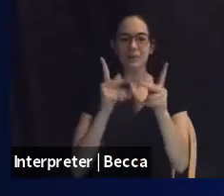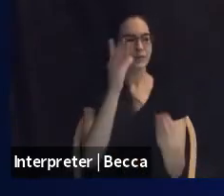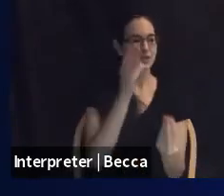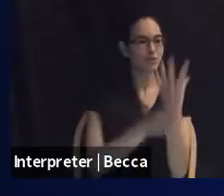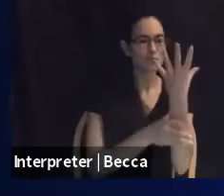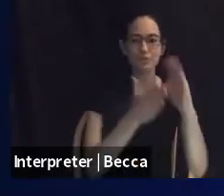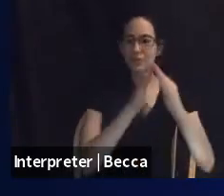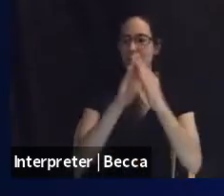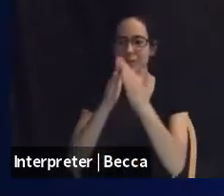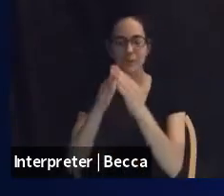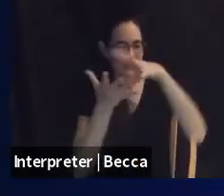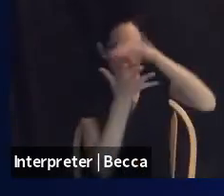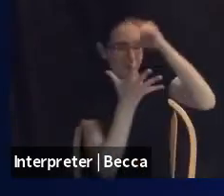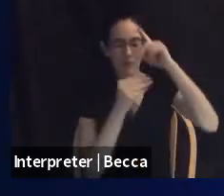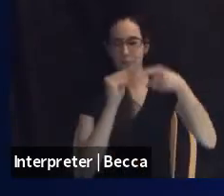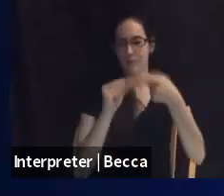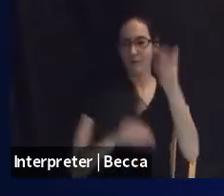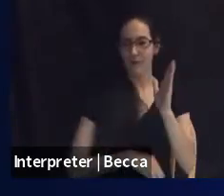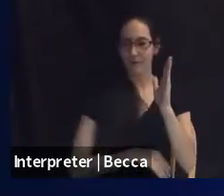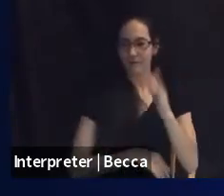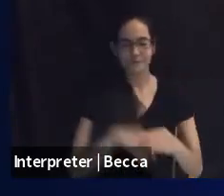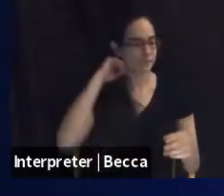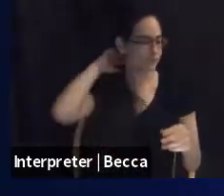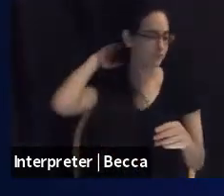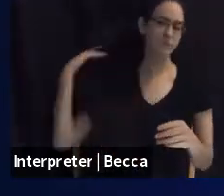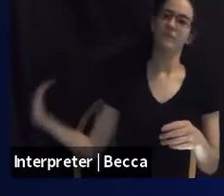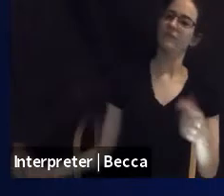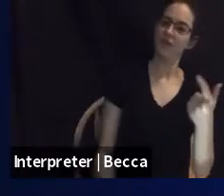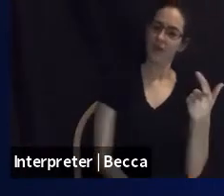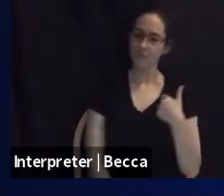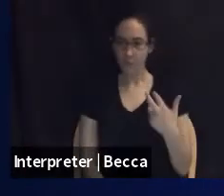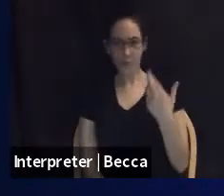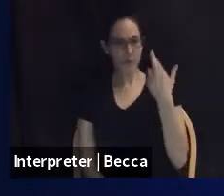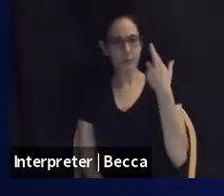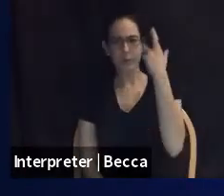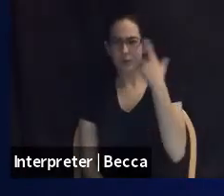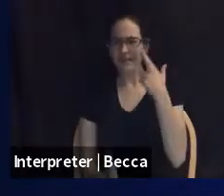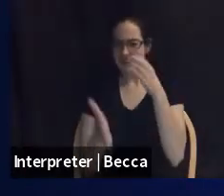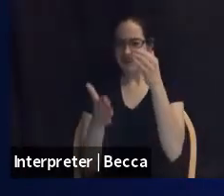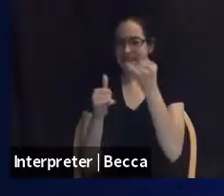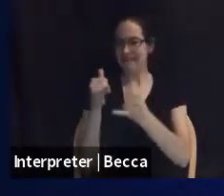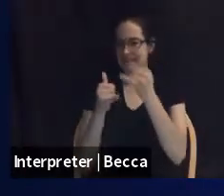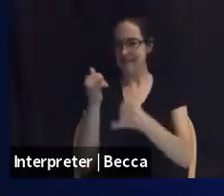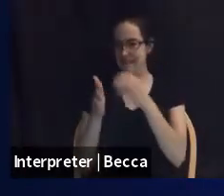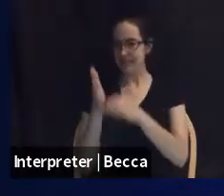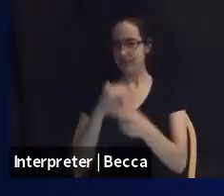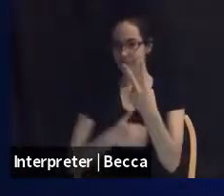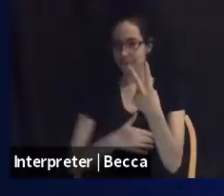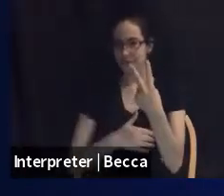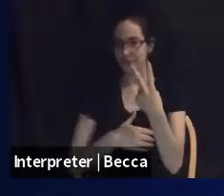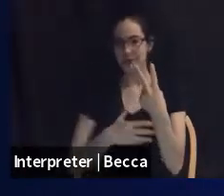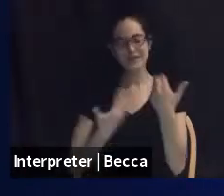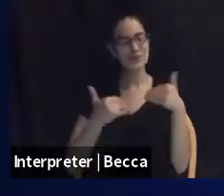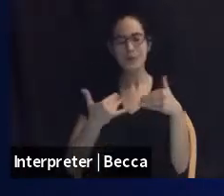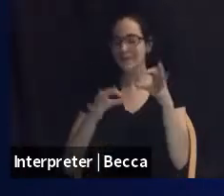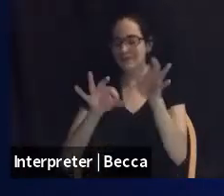community and get to learn about God. But what we find at the end of chapter two is actually the secret sauce